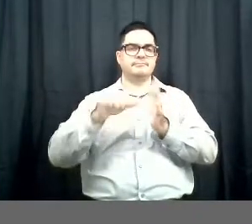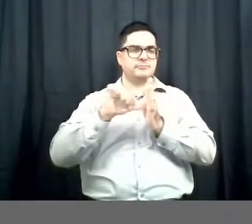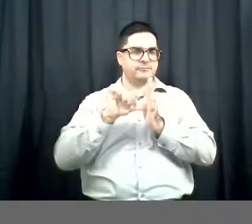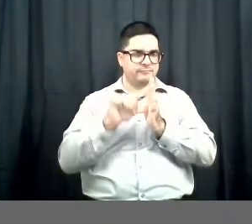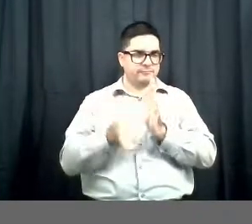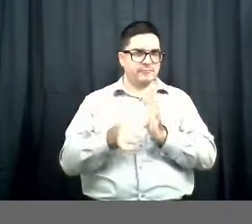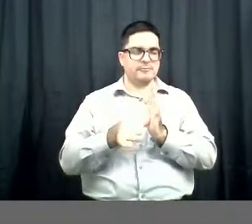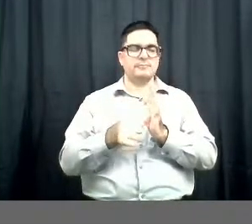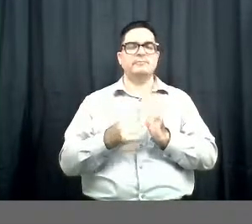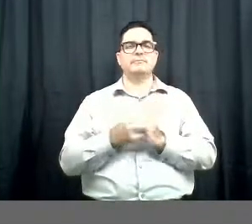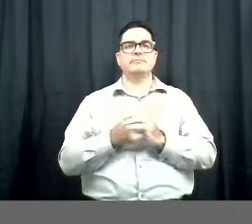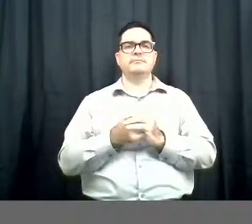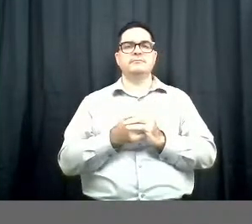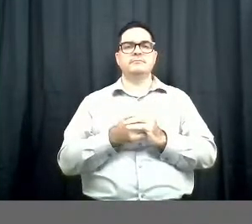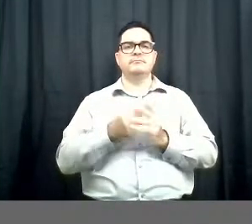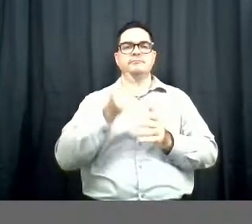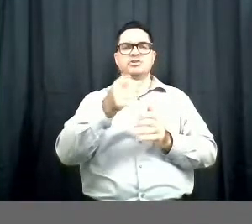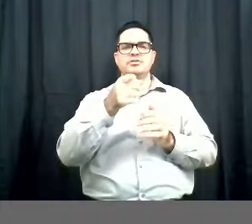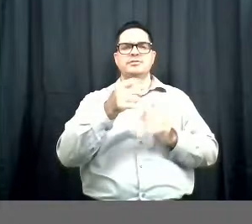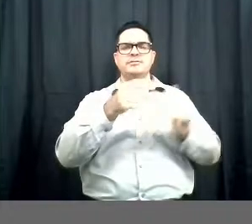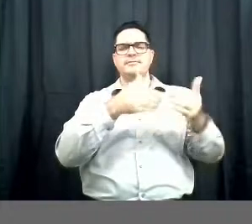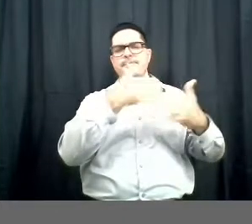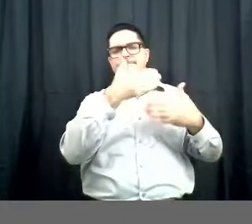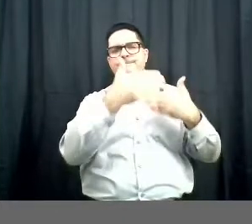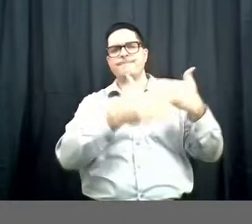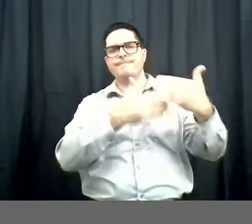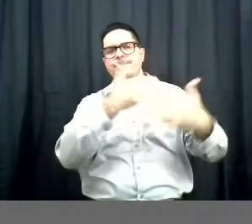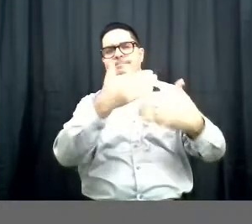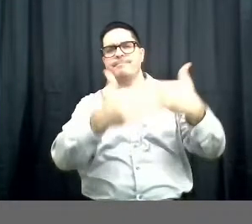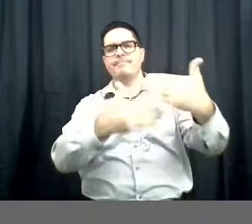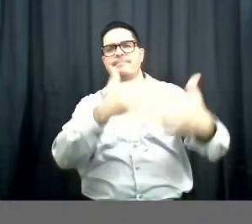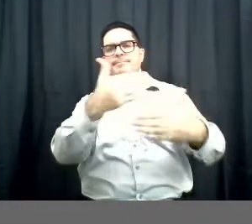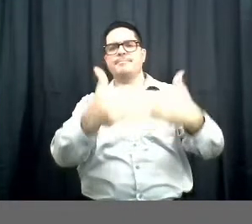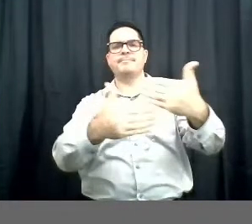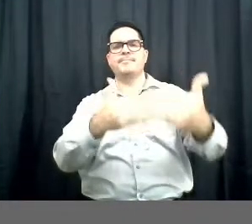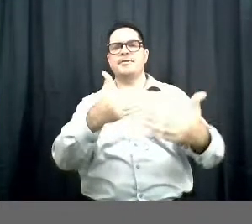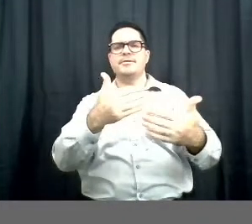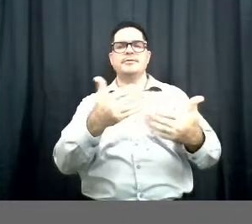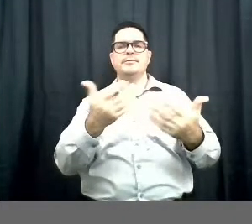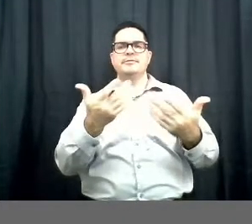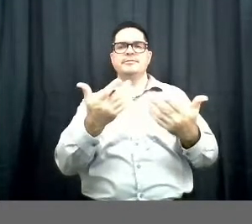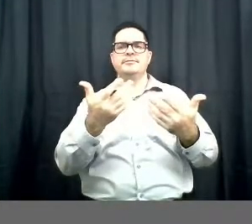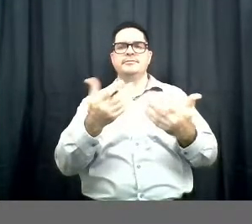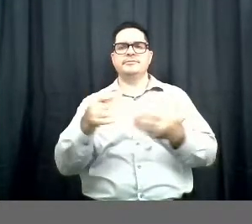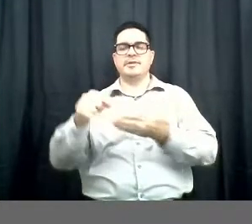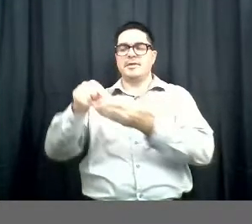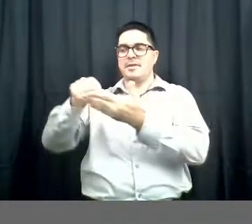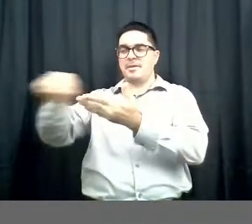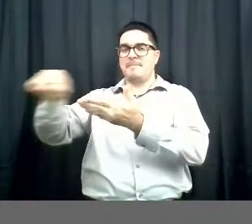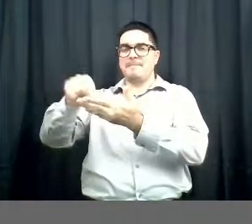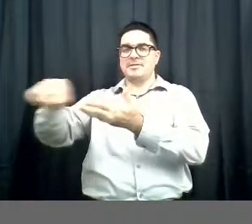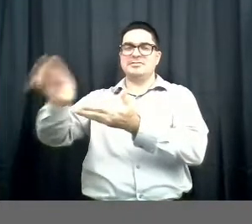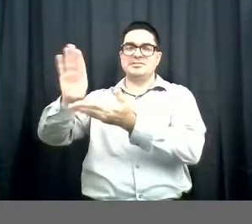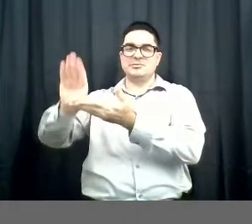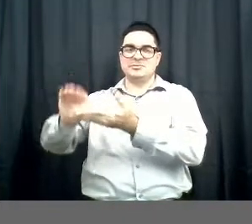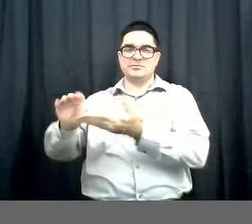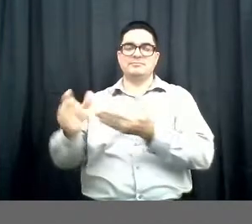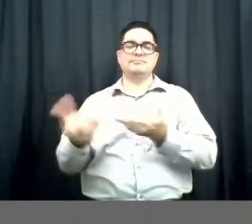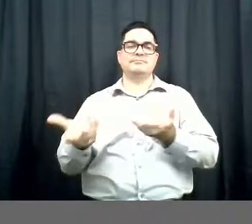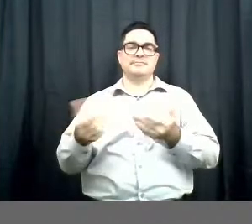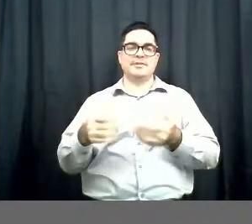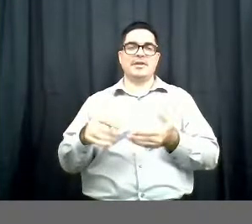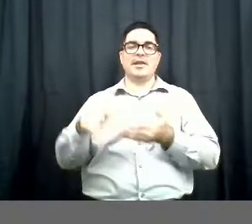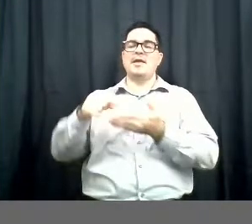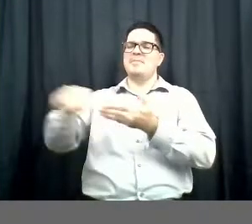is the pattern that led in many ways contributed to the bankruptcy and insolvency of the pension funds, repeatedly increasing benefits without